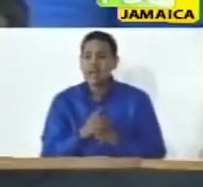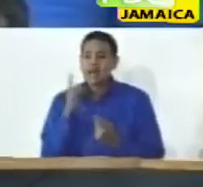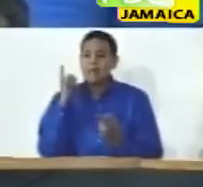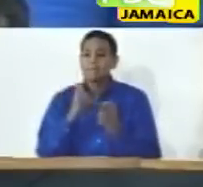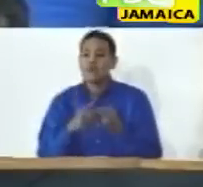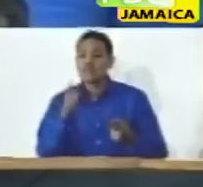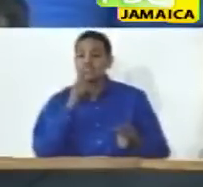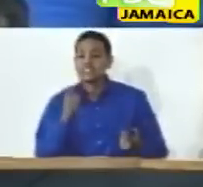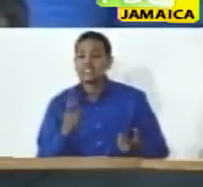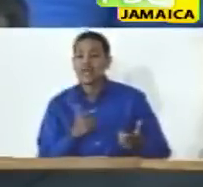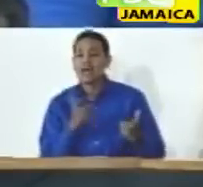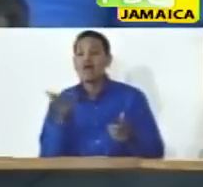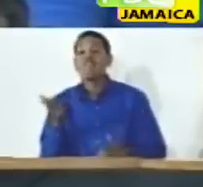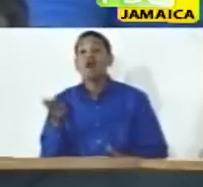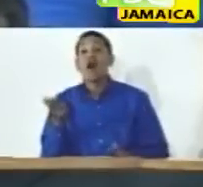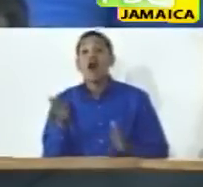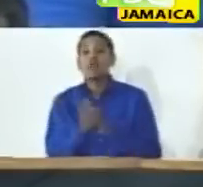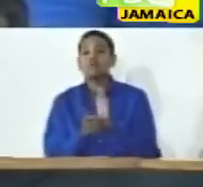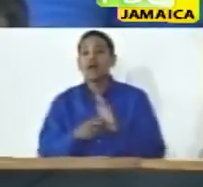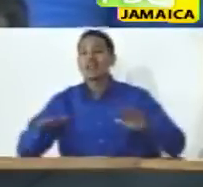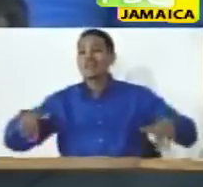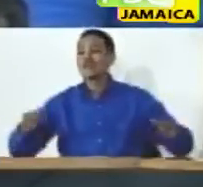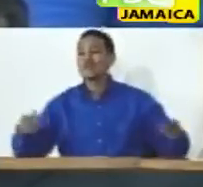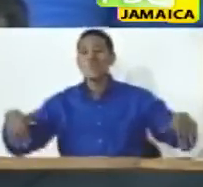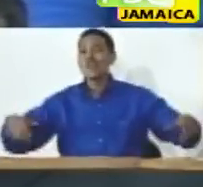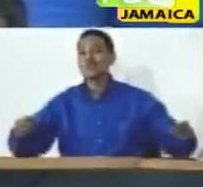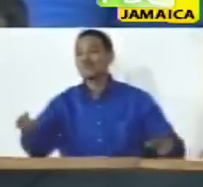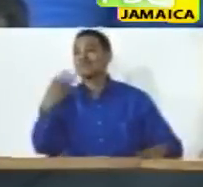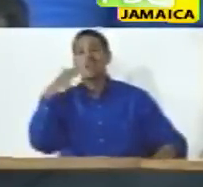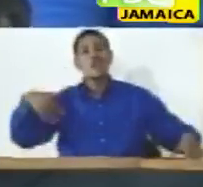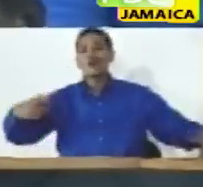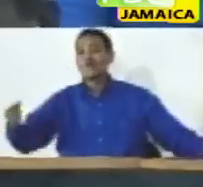the Firearms Act were also achieved.